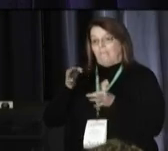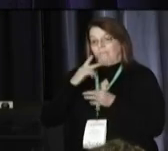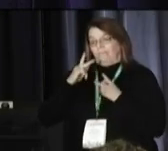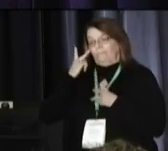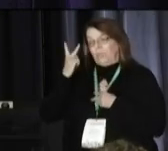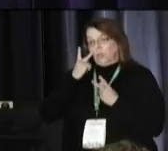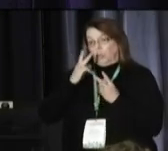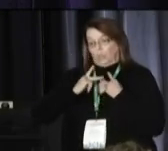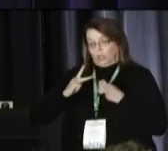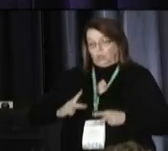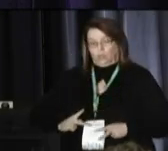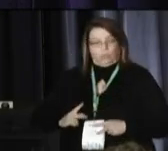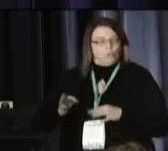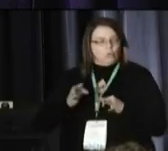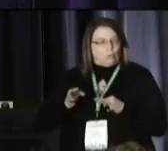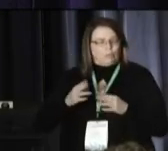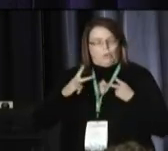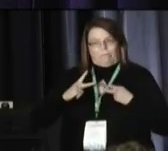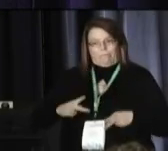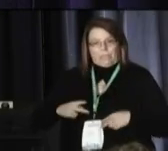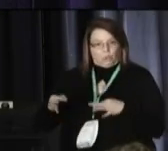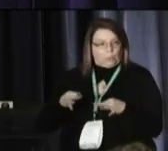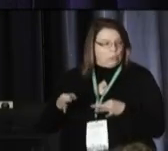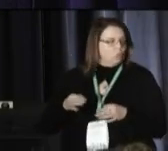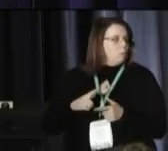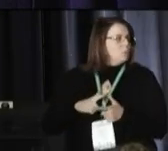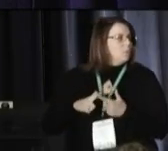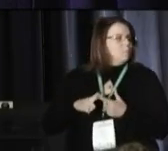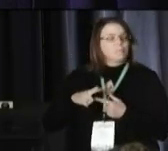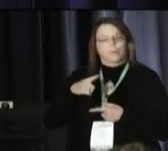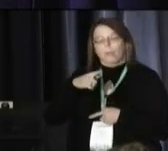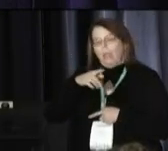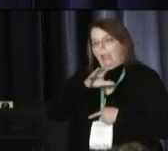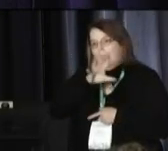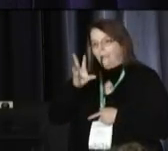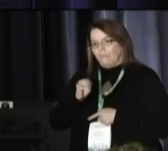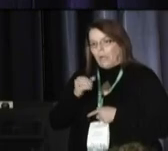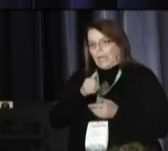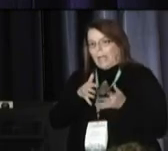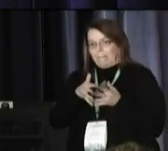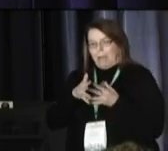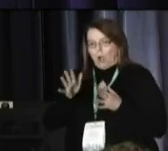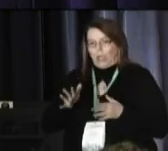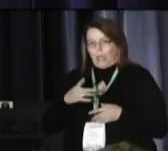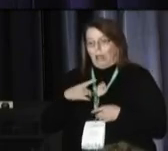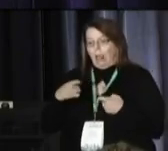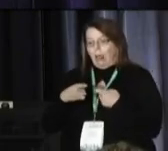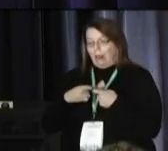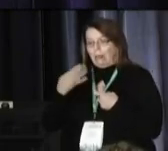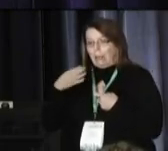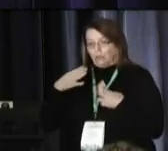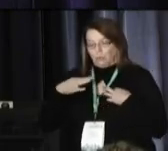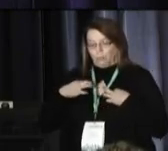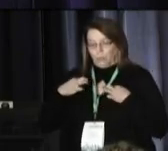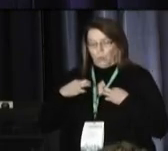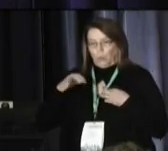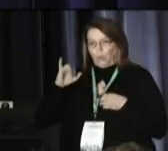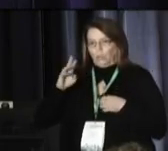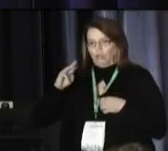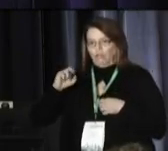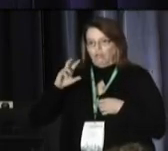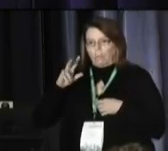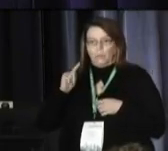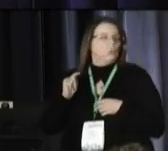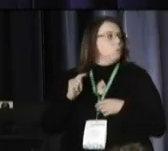brown skin, brown curly hair, wearing an electric blue jumpsuit with pearls.